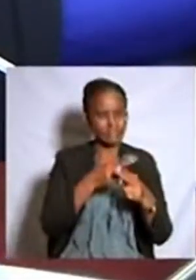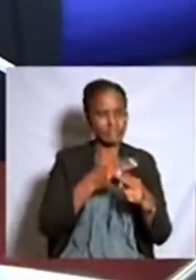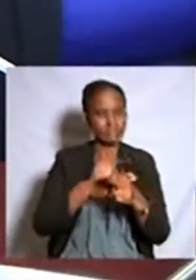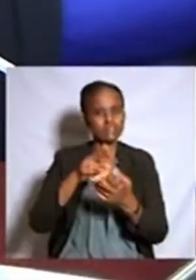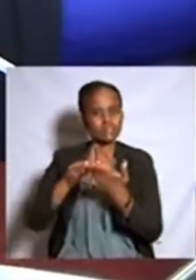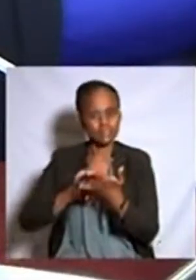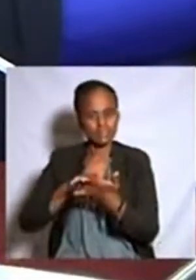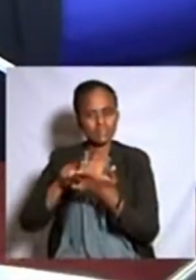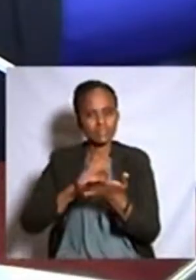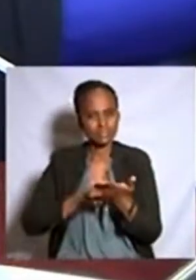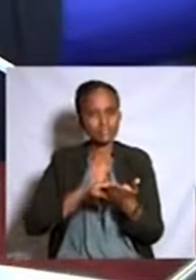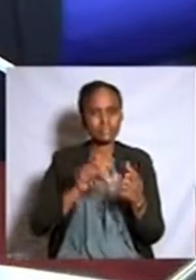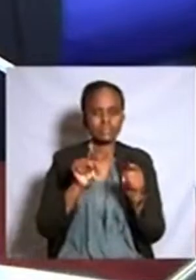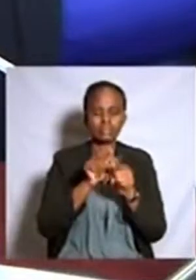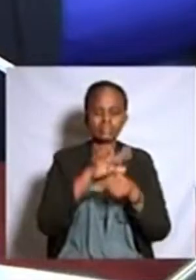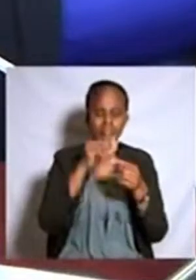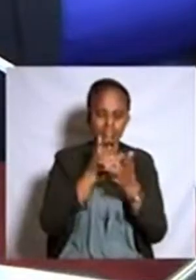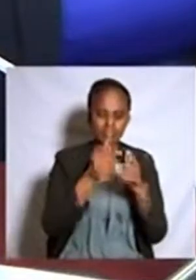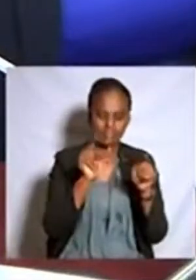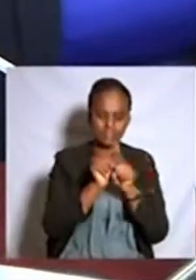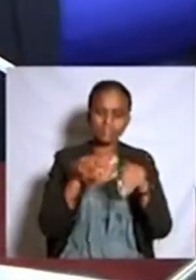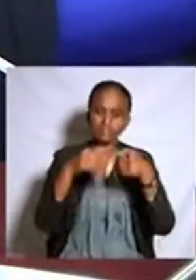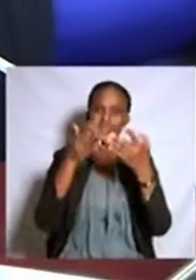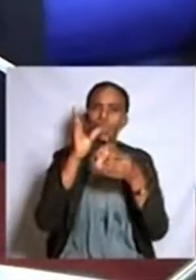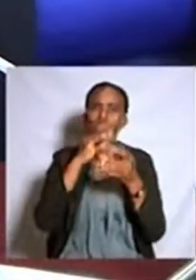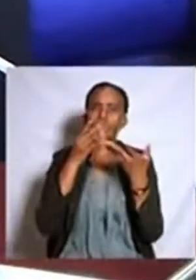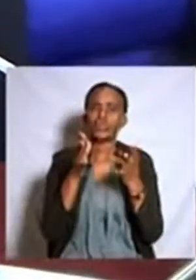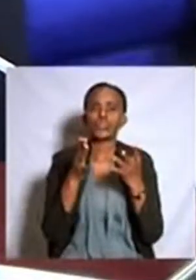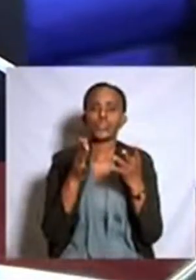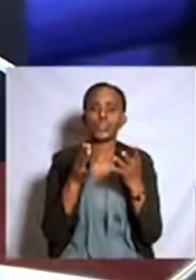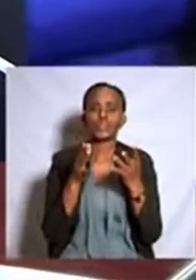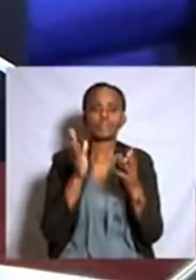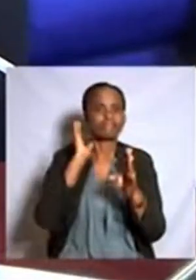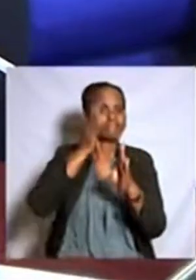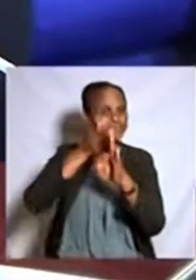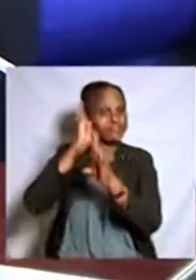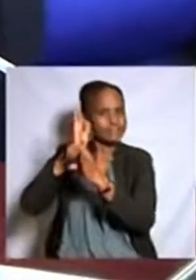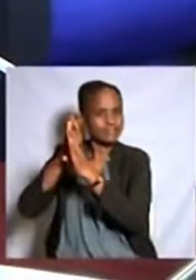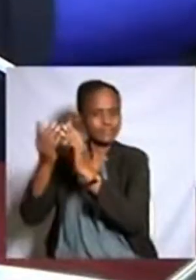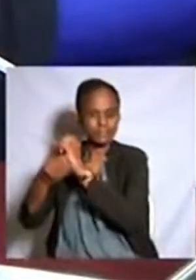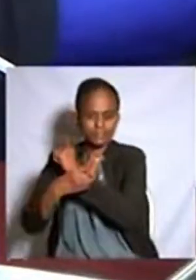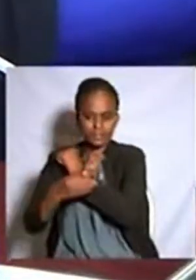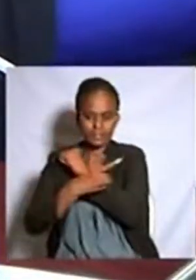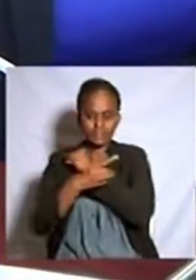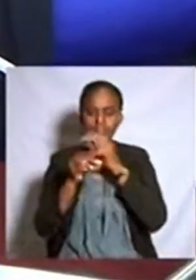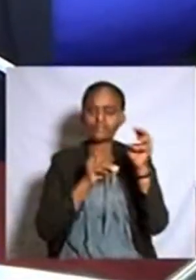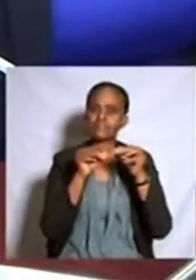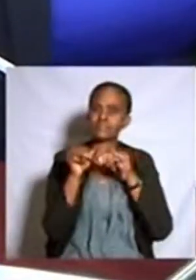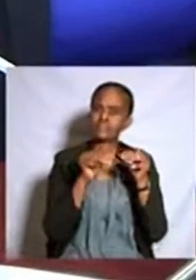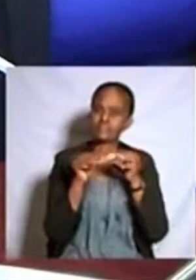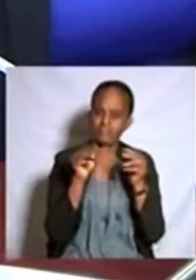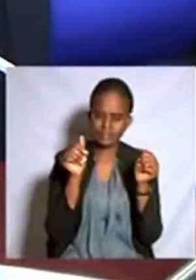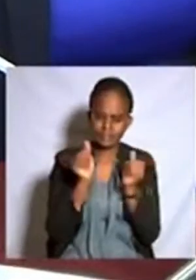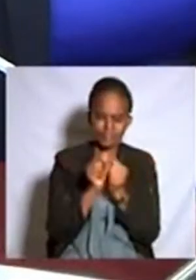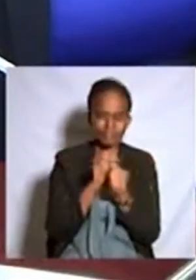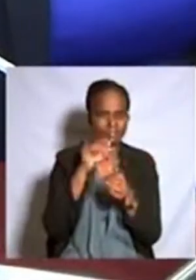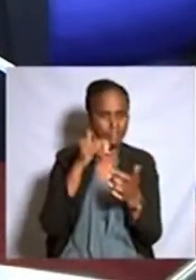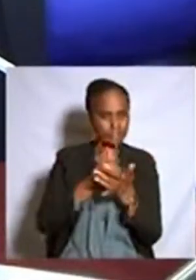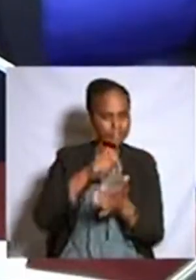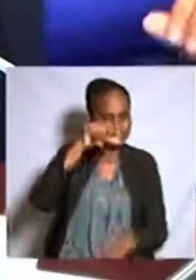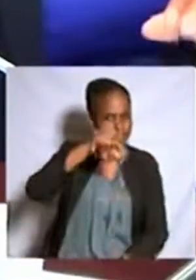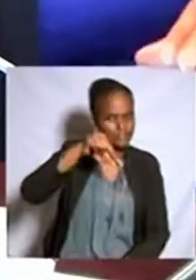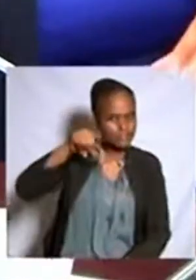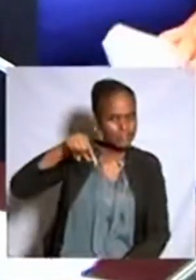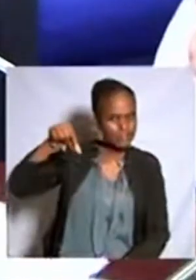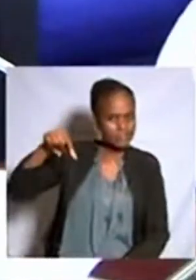on securitization are being provided to the risk department, management, and quarterly to the